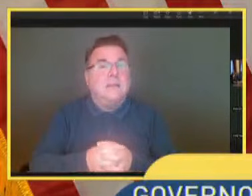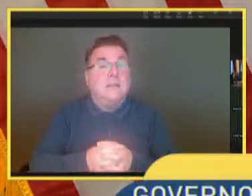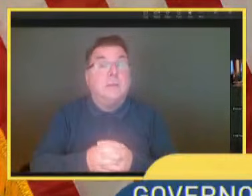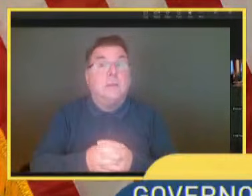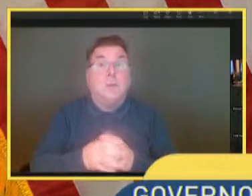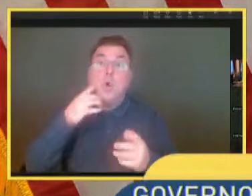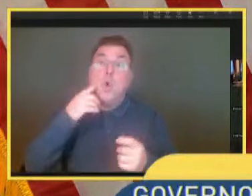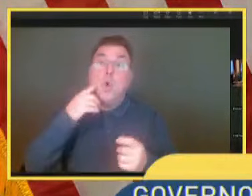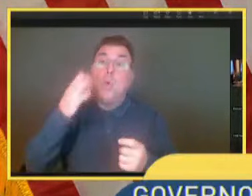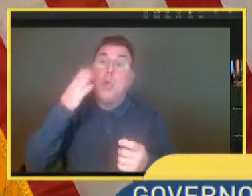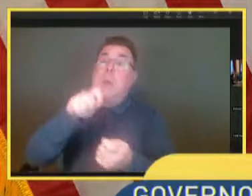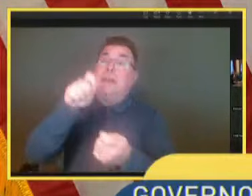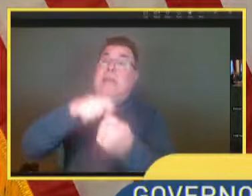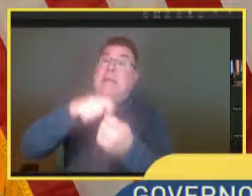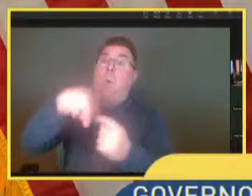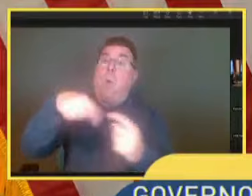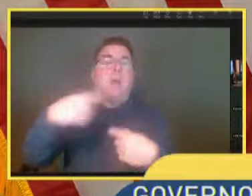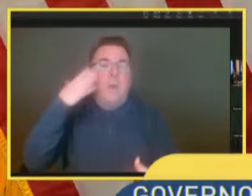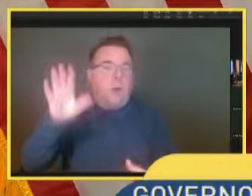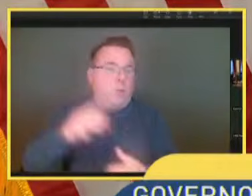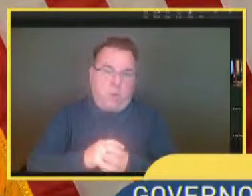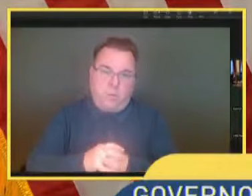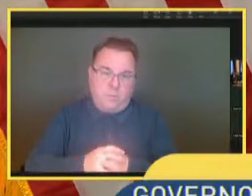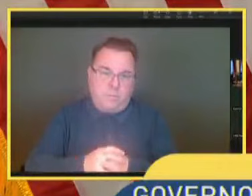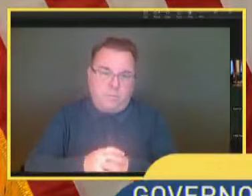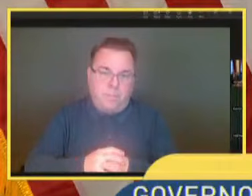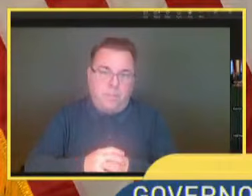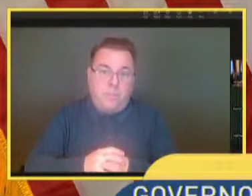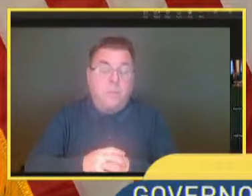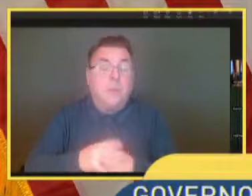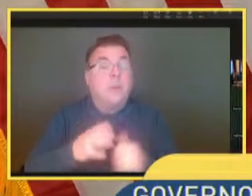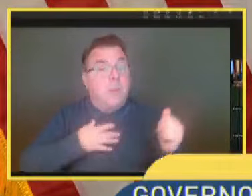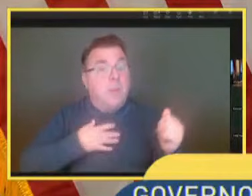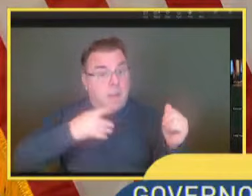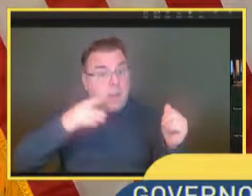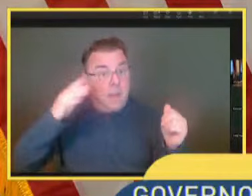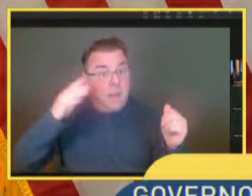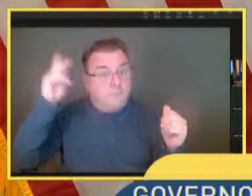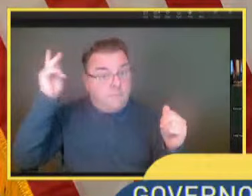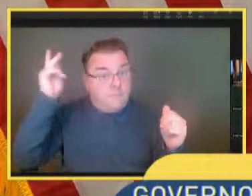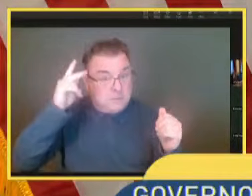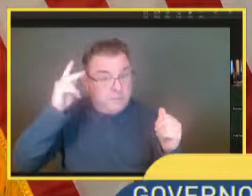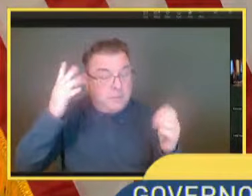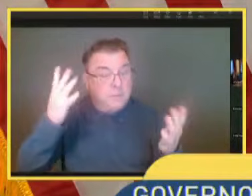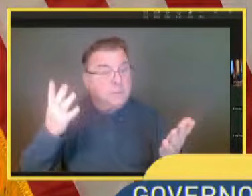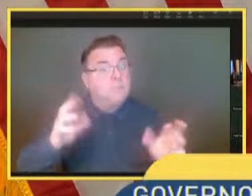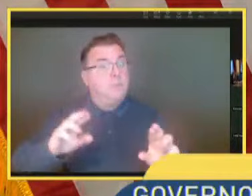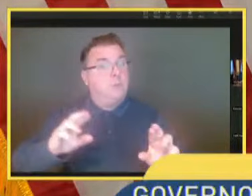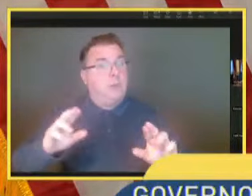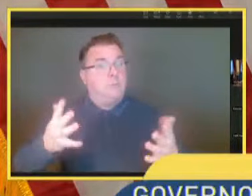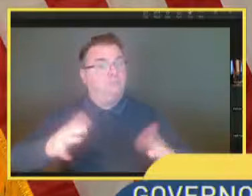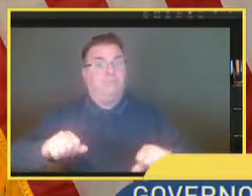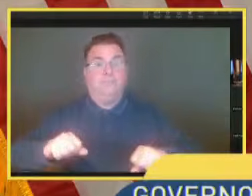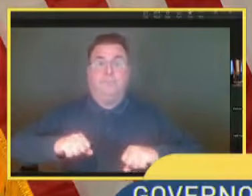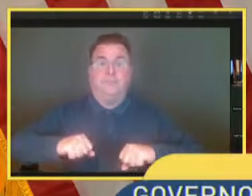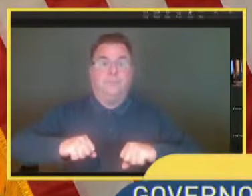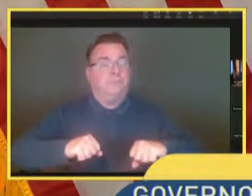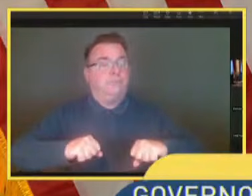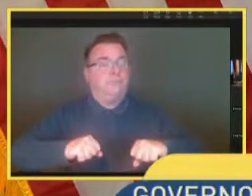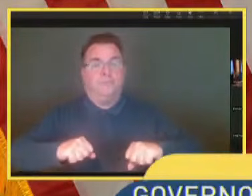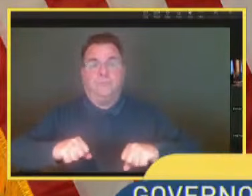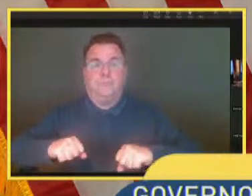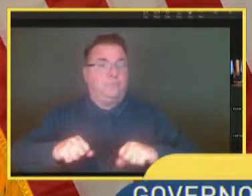but my approach, at least, is to make sure that we're doing everything humanly possible to prepare for